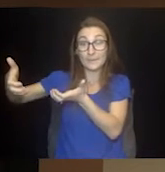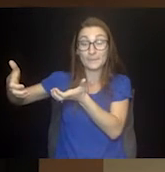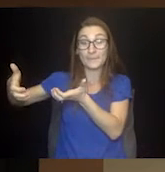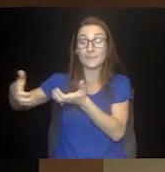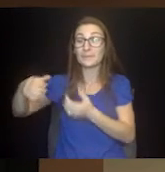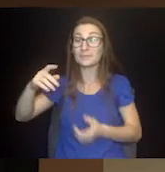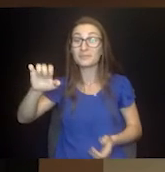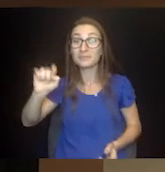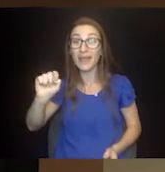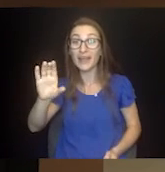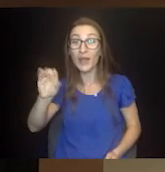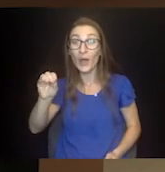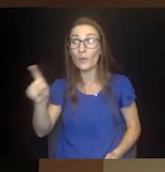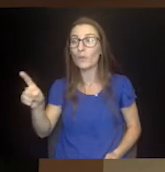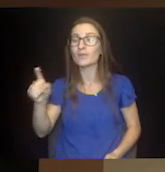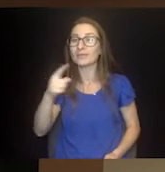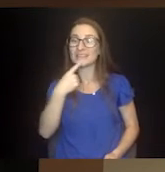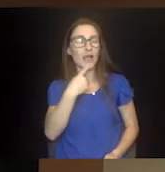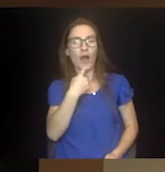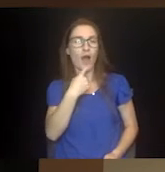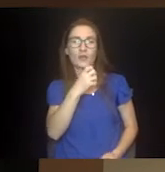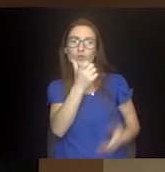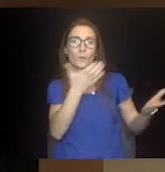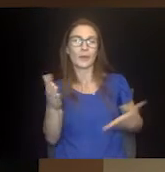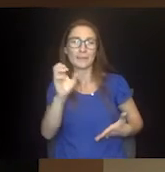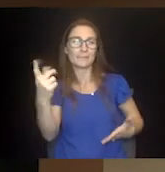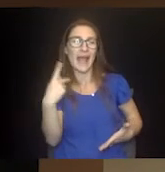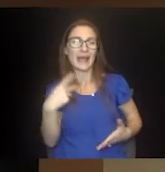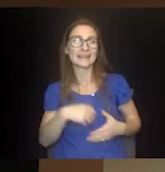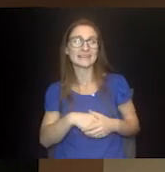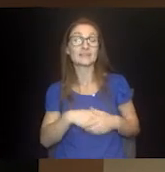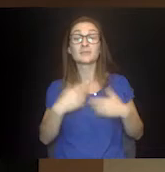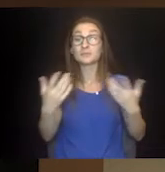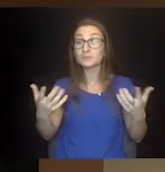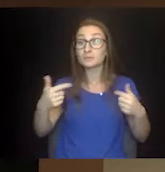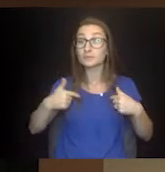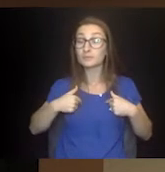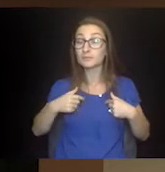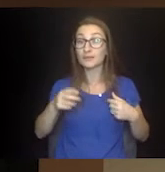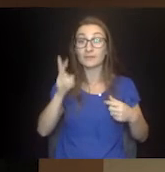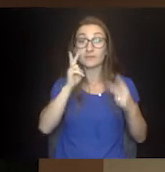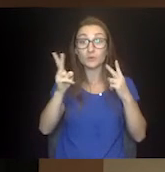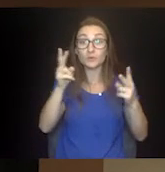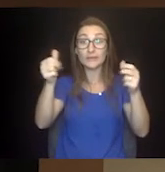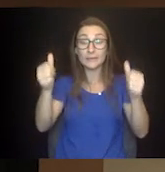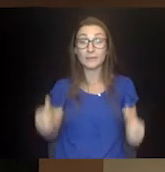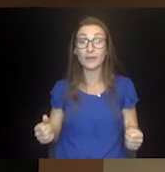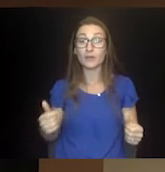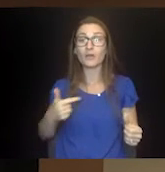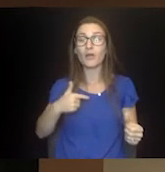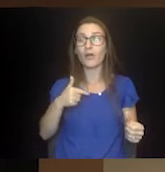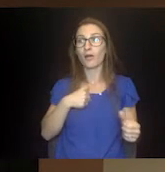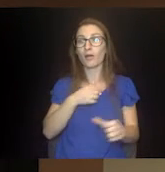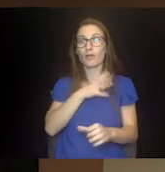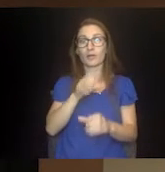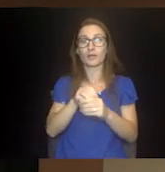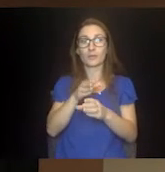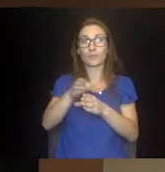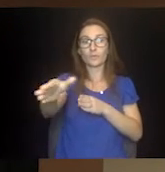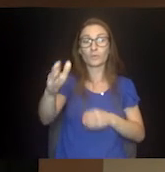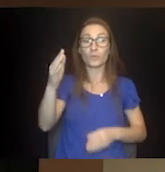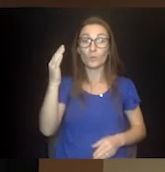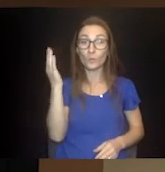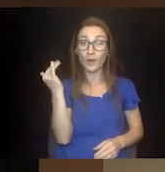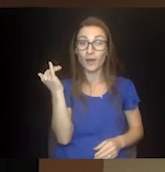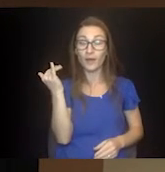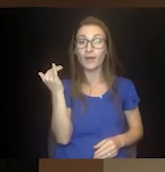pick them up at Petco, they tell you that they cannot come back. I'm the one that grooms that. So the same with it, me being visually impaired and all that, I got